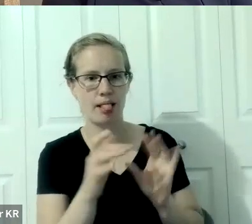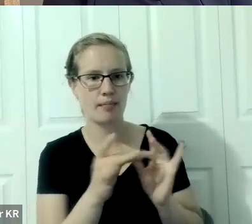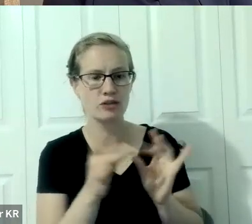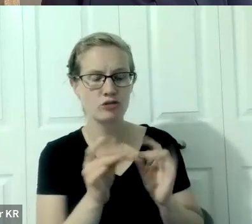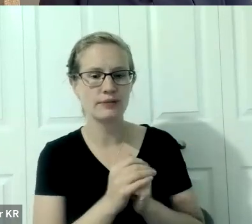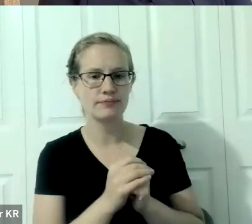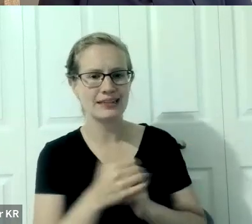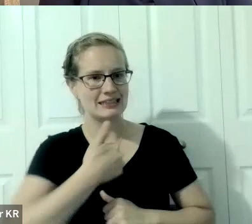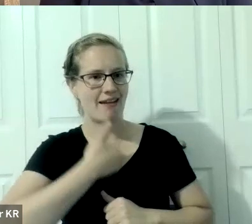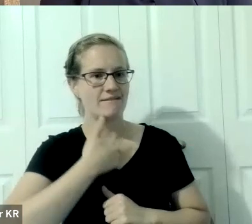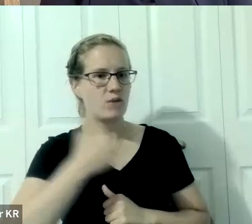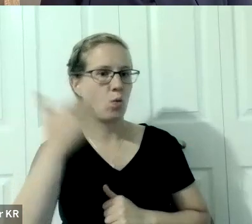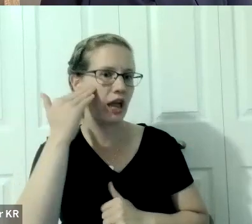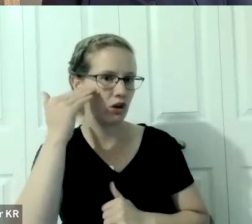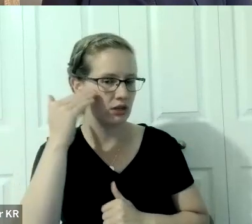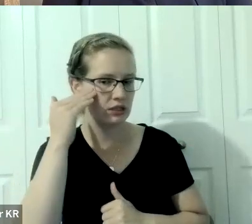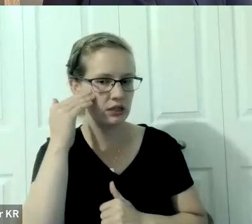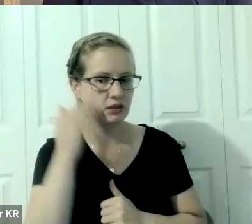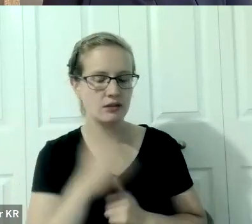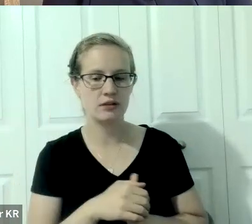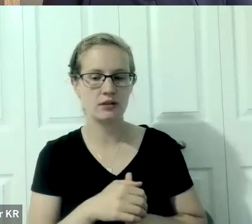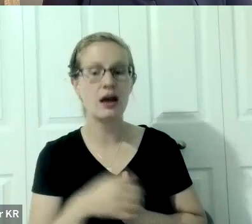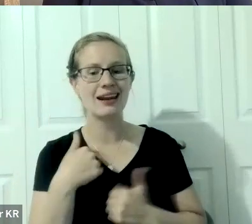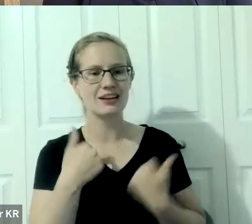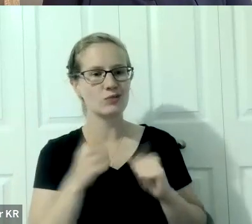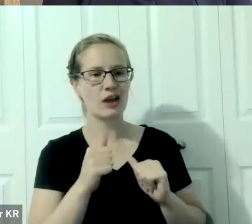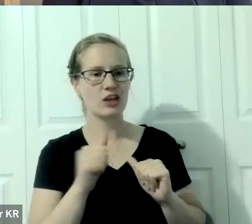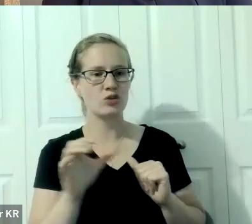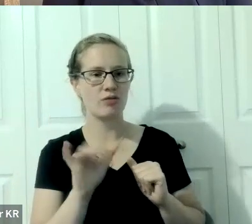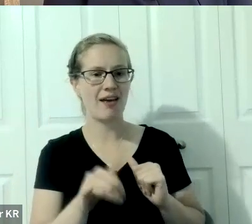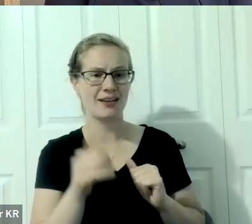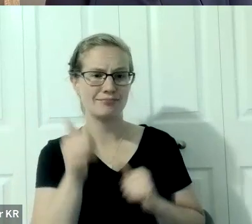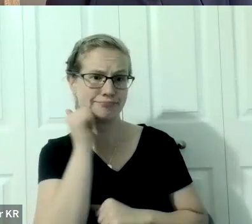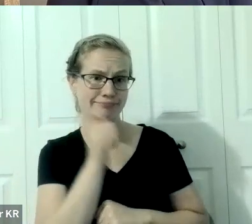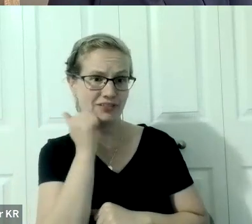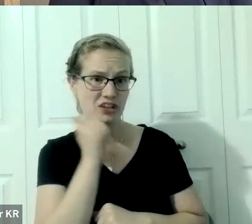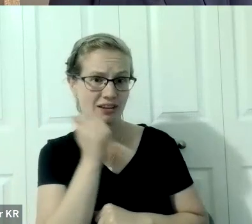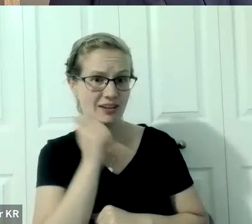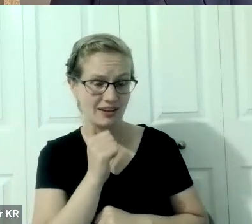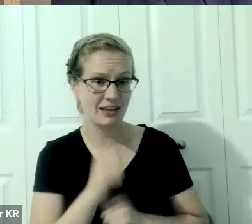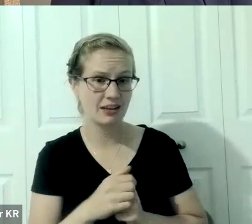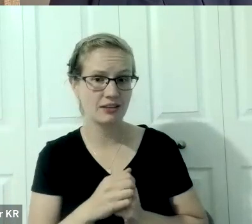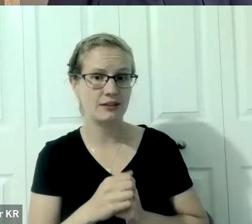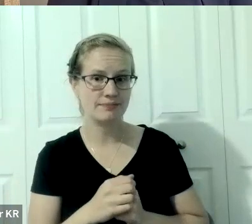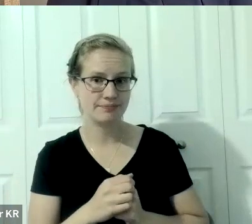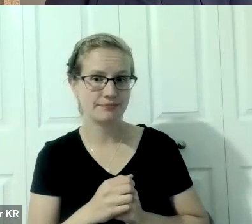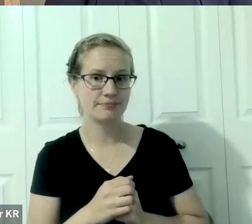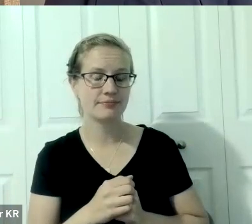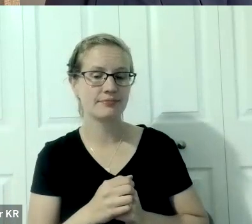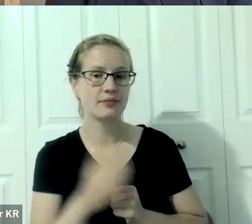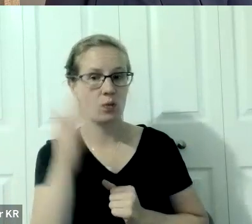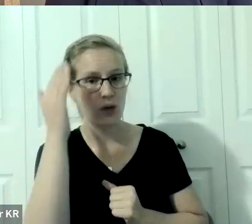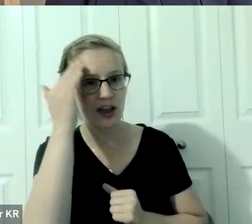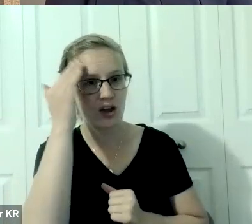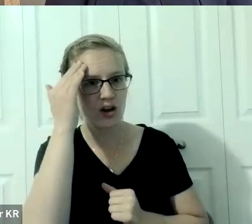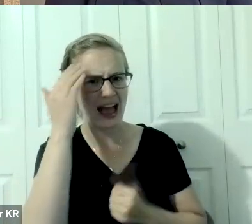that self-awareness, and I try to do that kind of on a daily basis, actually, is to be aware,